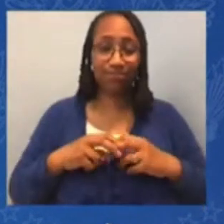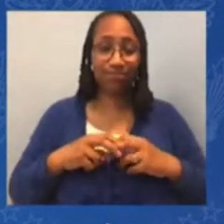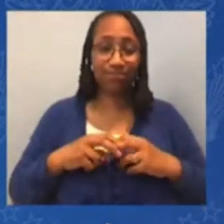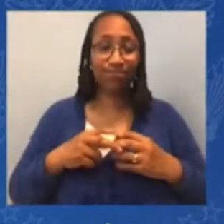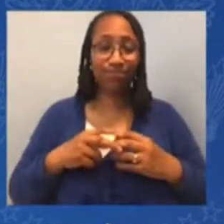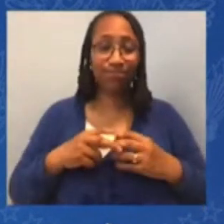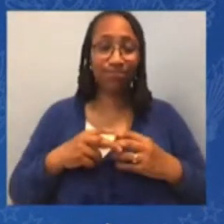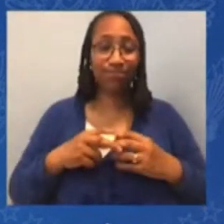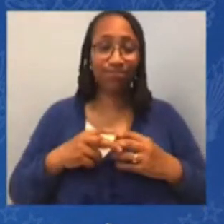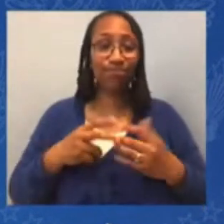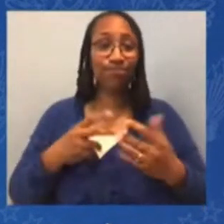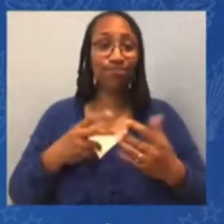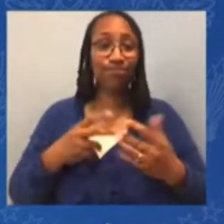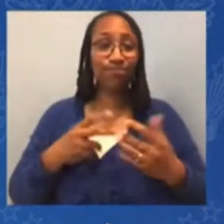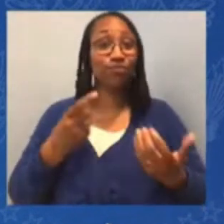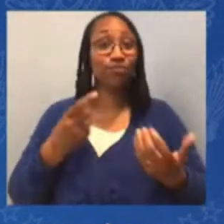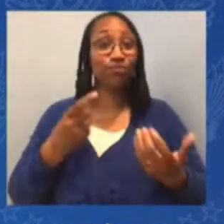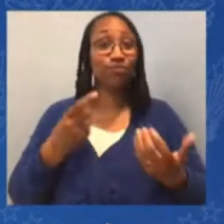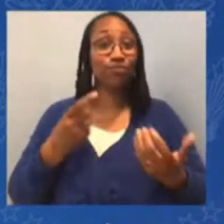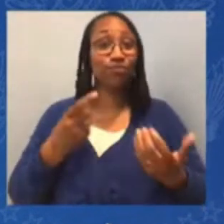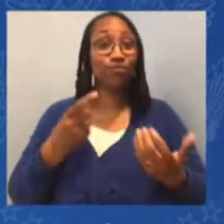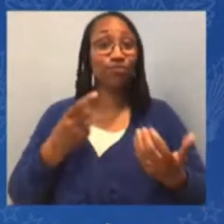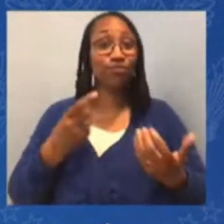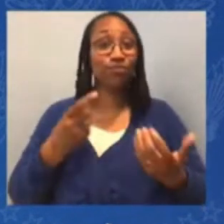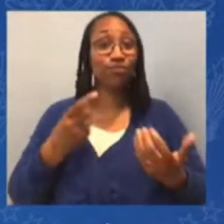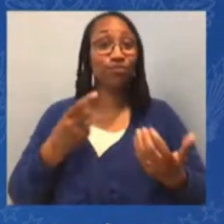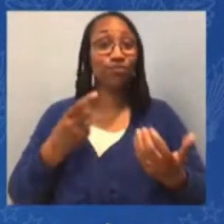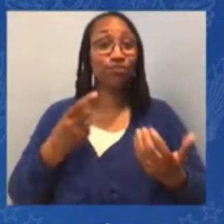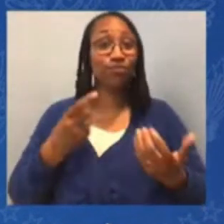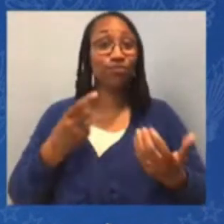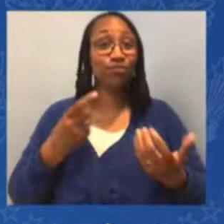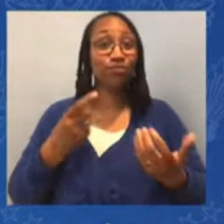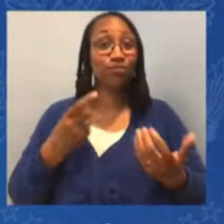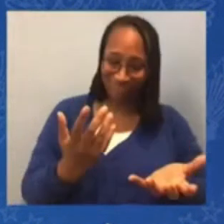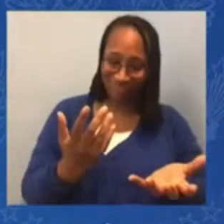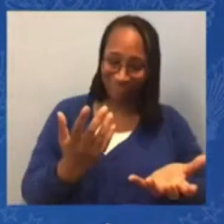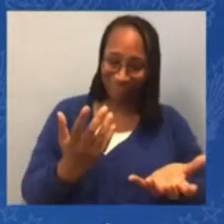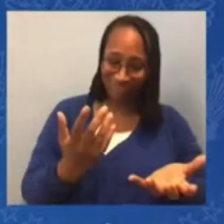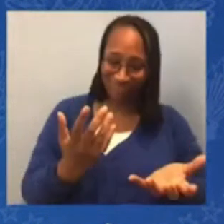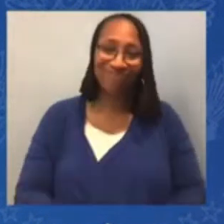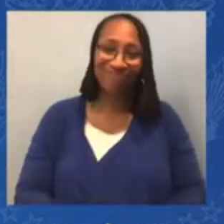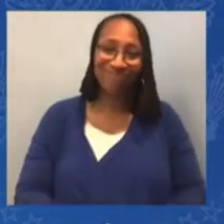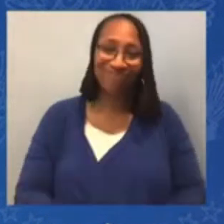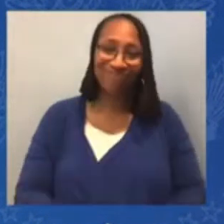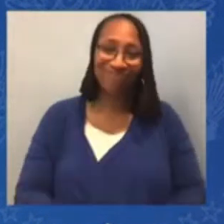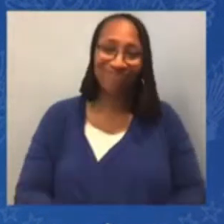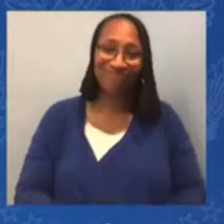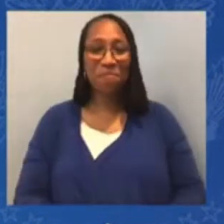It includes an additional 14,000 mental health professionals